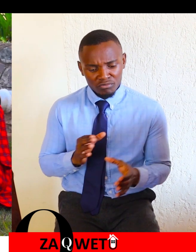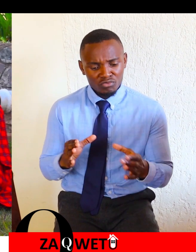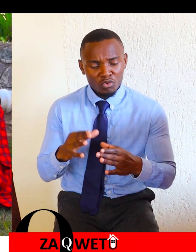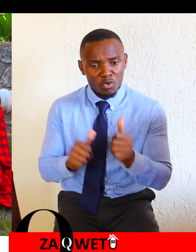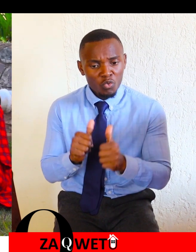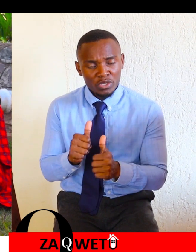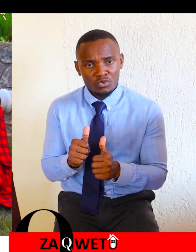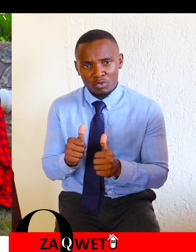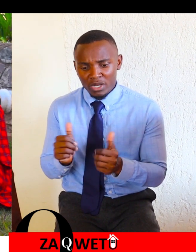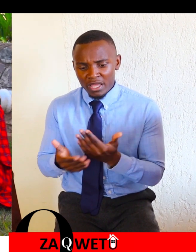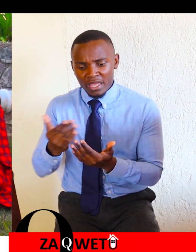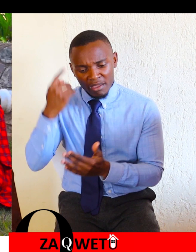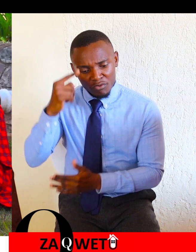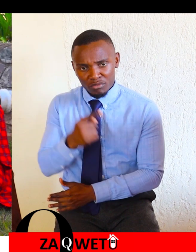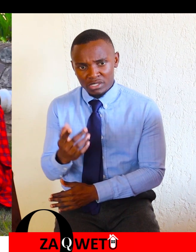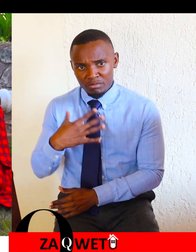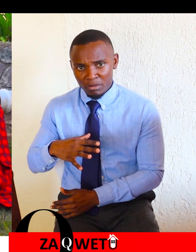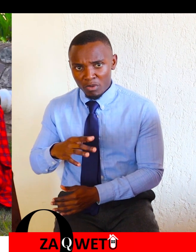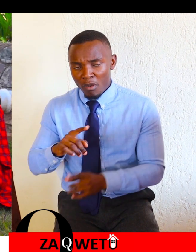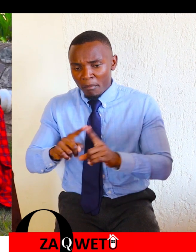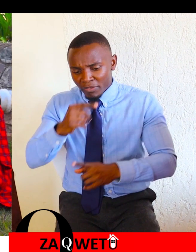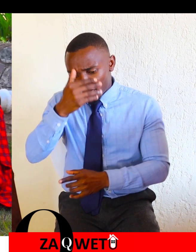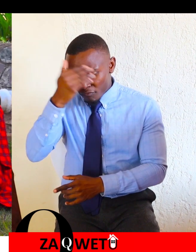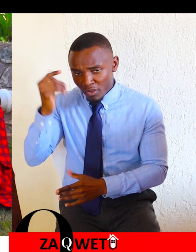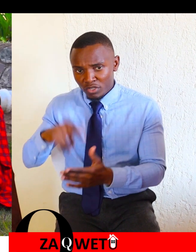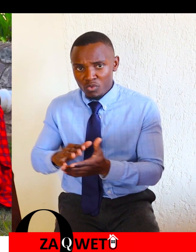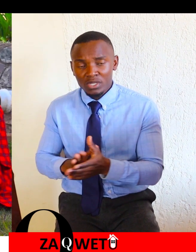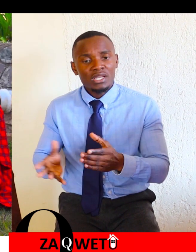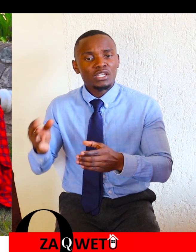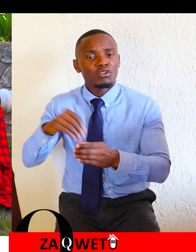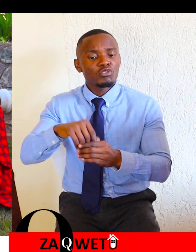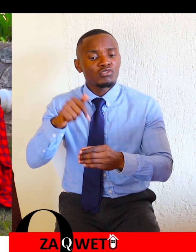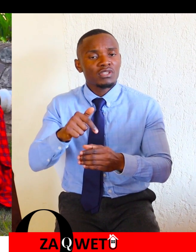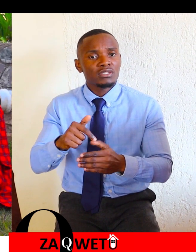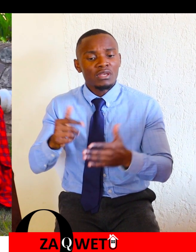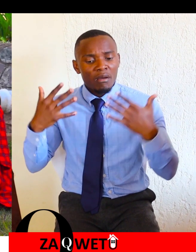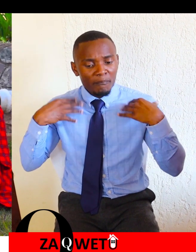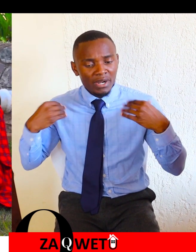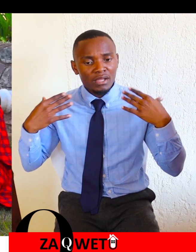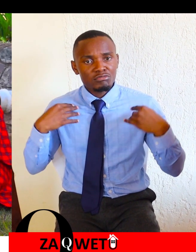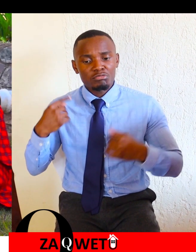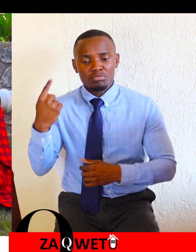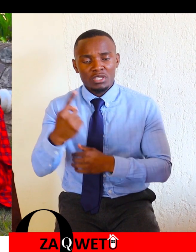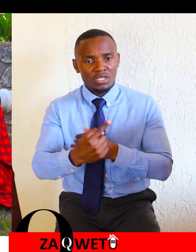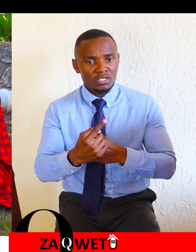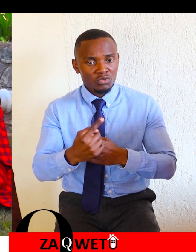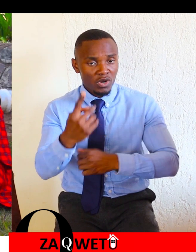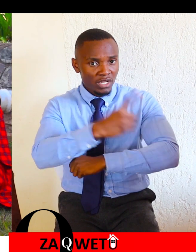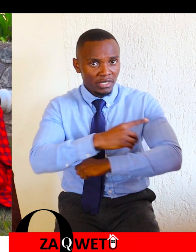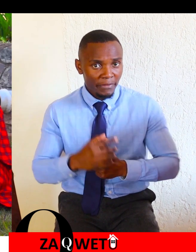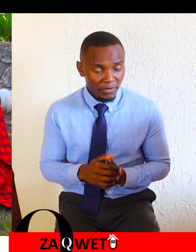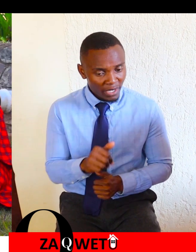like there is an entity which is supposed to be taken care of, forgetting the fact that inclusion is something that's supposed to be practiced every